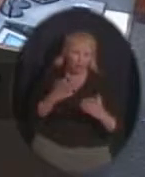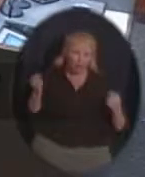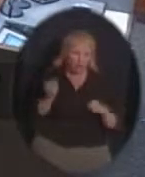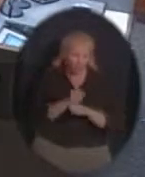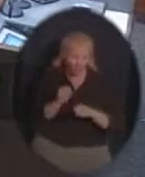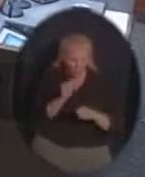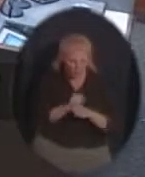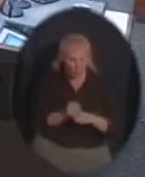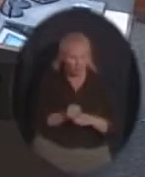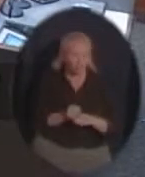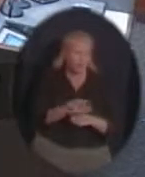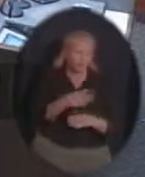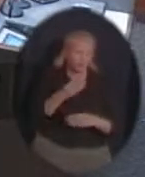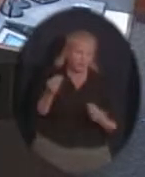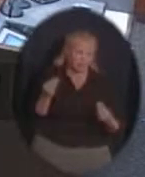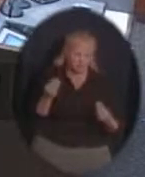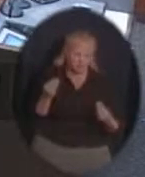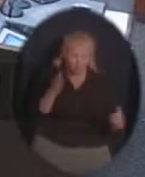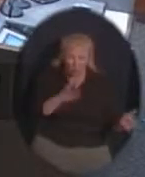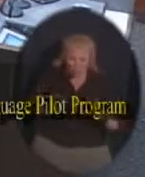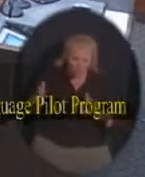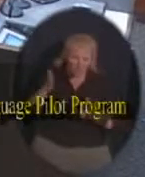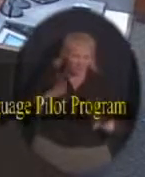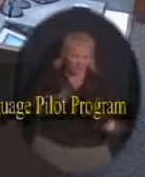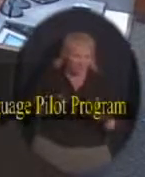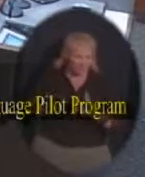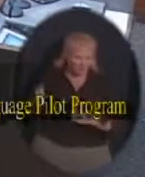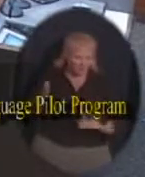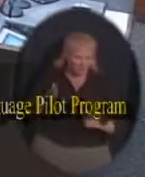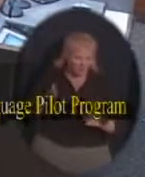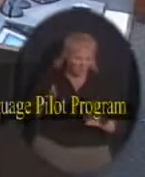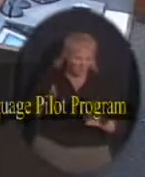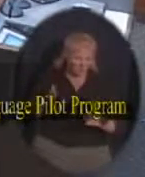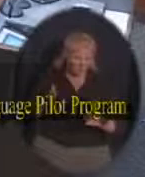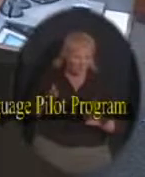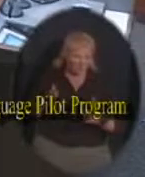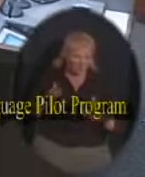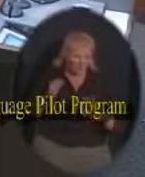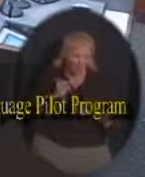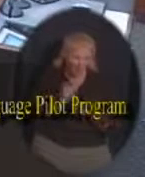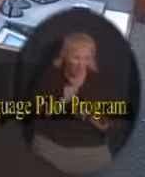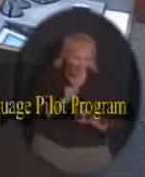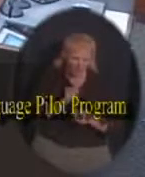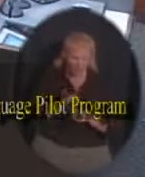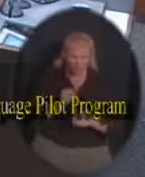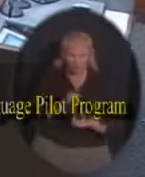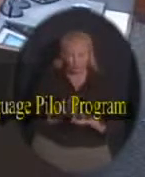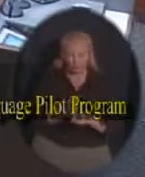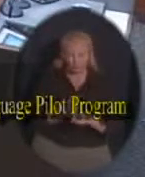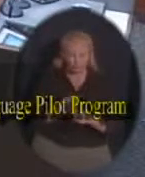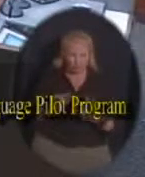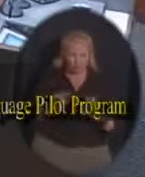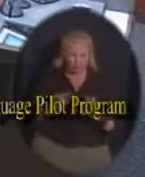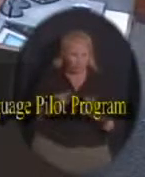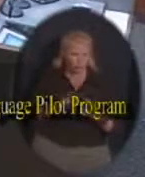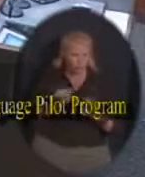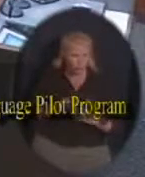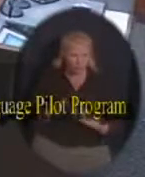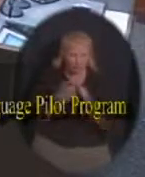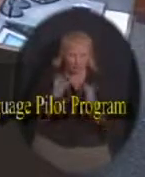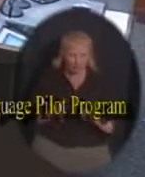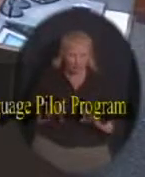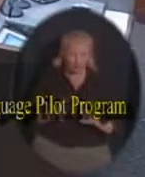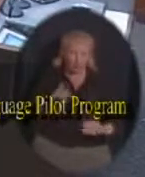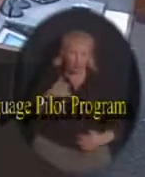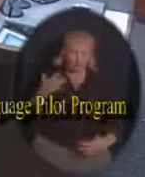execution, and a lot of organizational initiative in order for us to implement that. So I'm deeply concerned that we